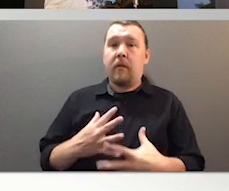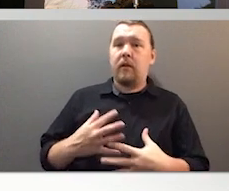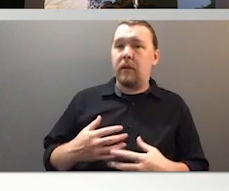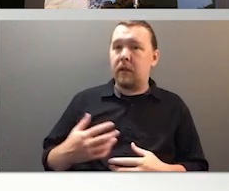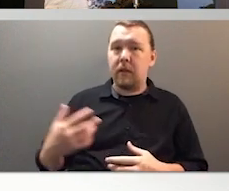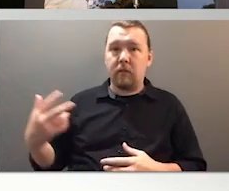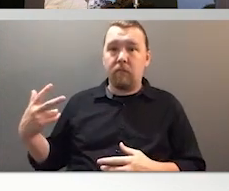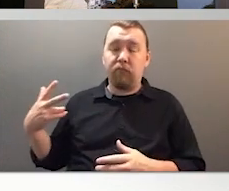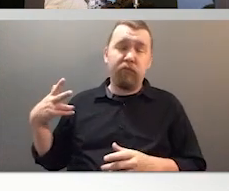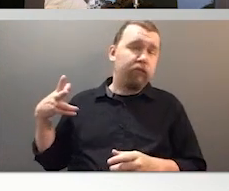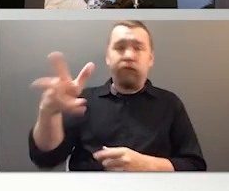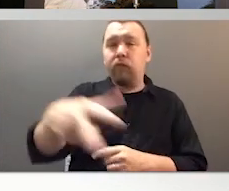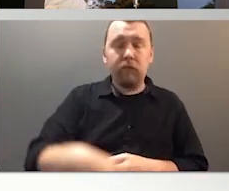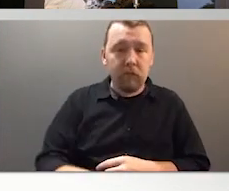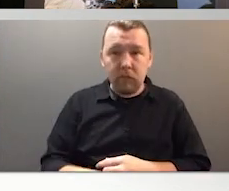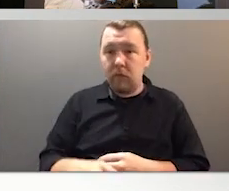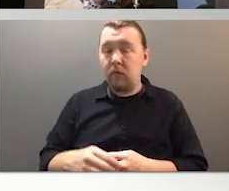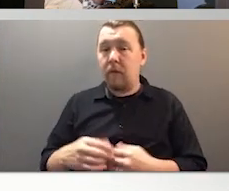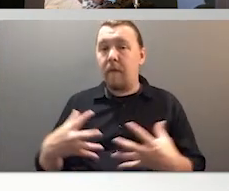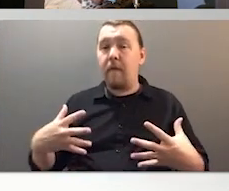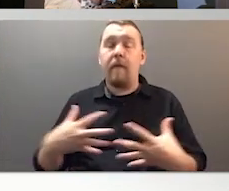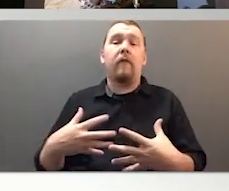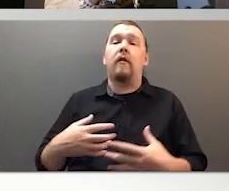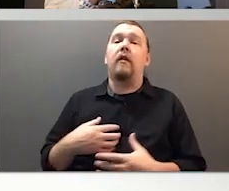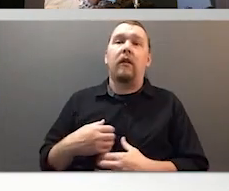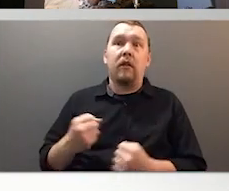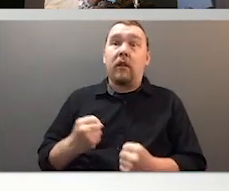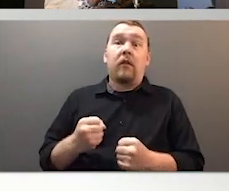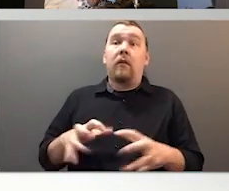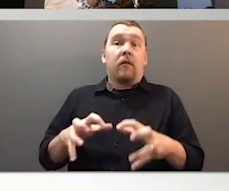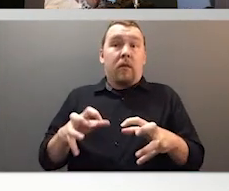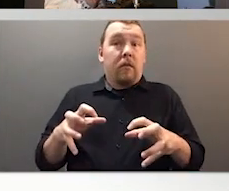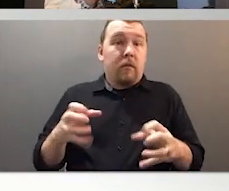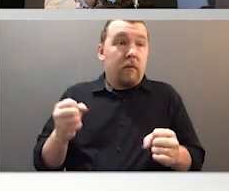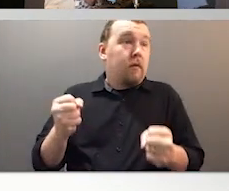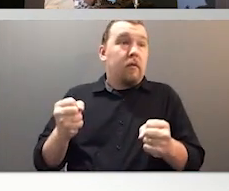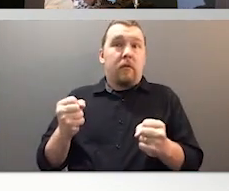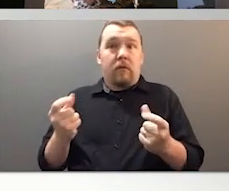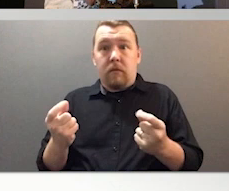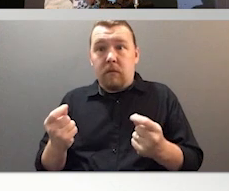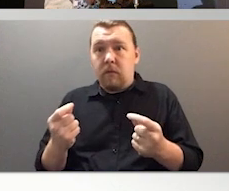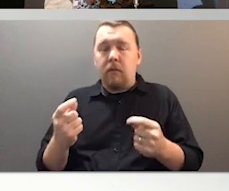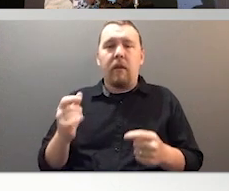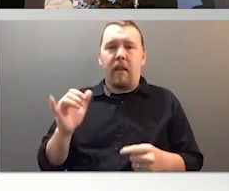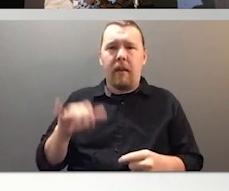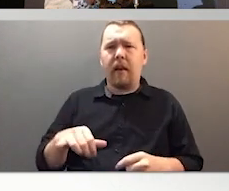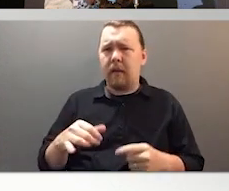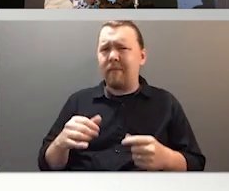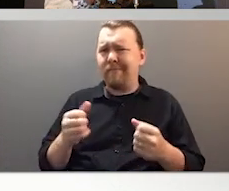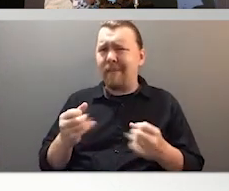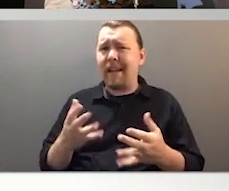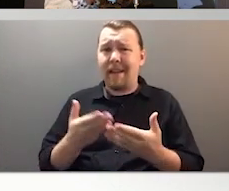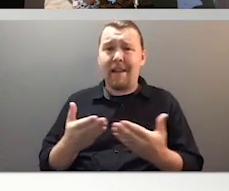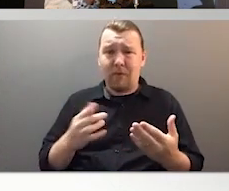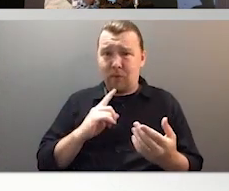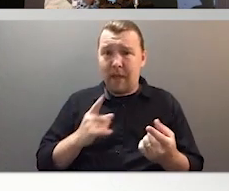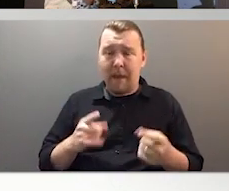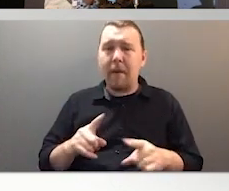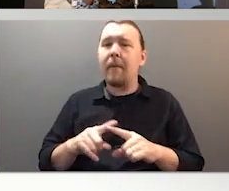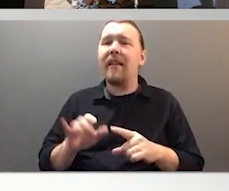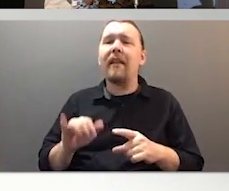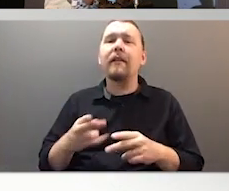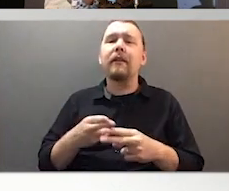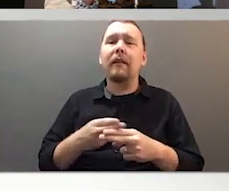fool drives by you really fast and sets off that fight, flight, freeze. There's a number of things that happen. But that's